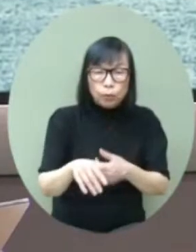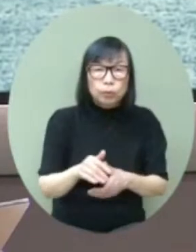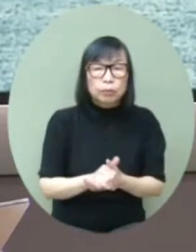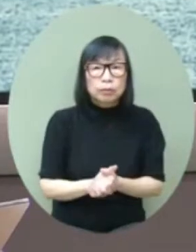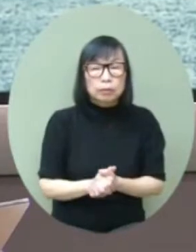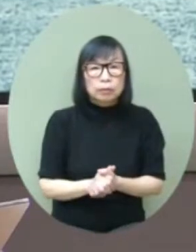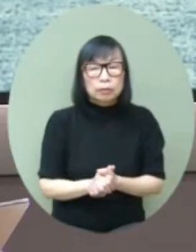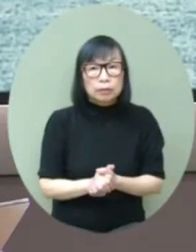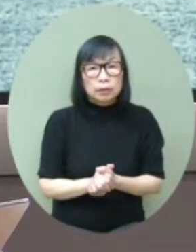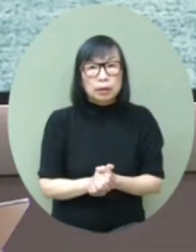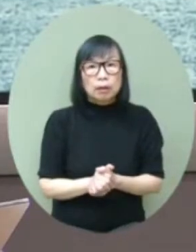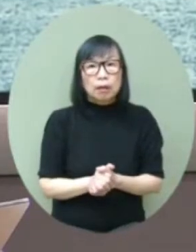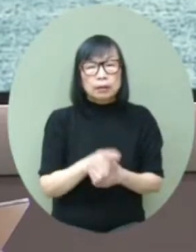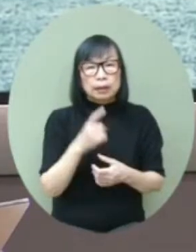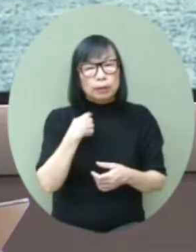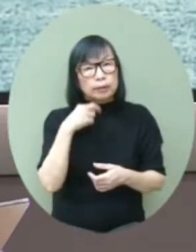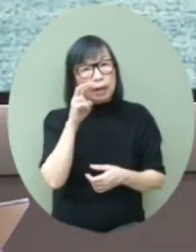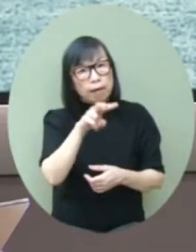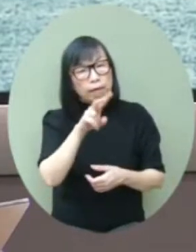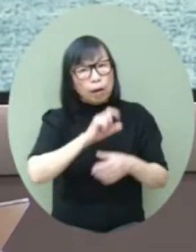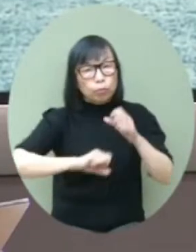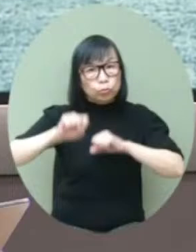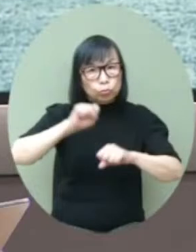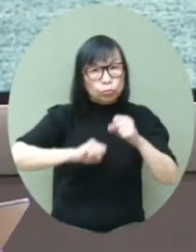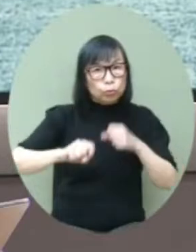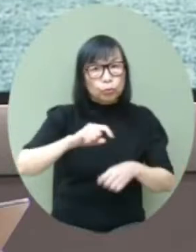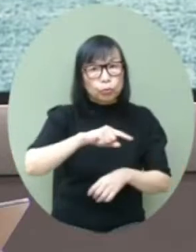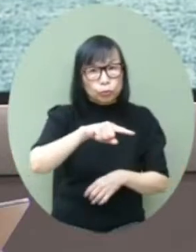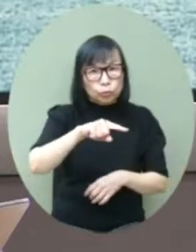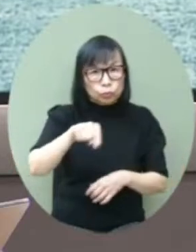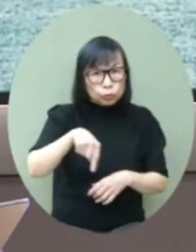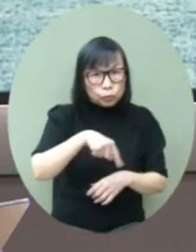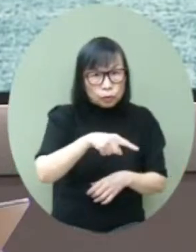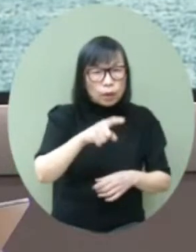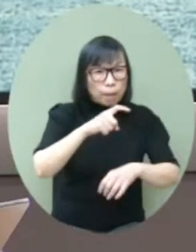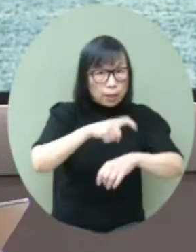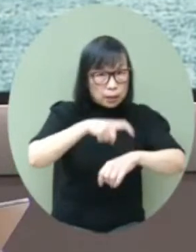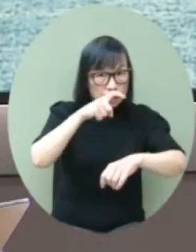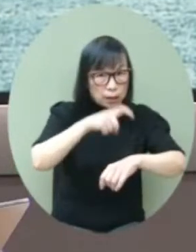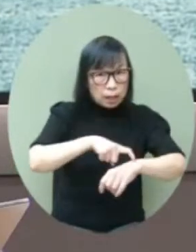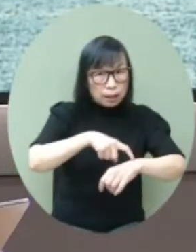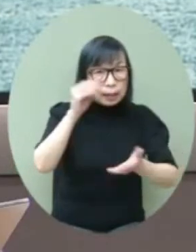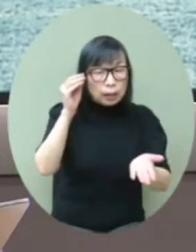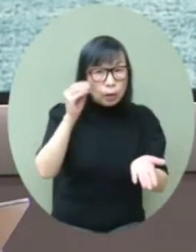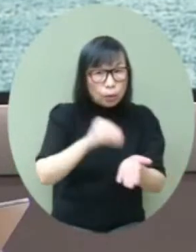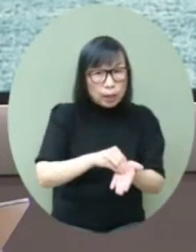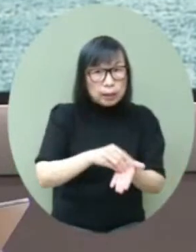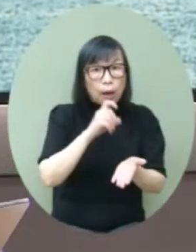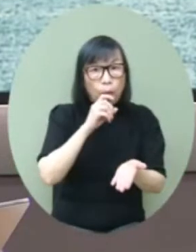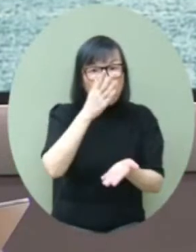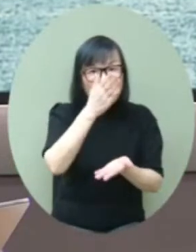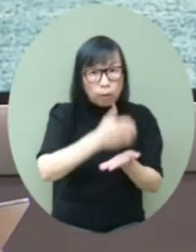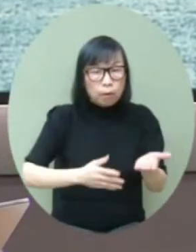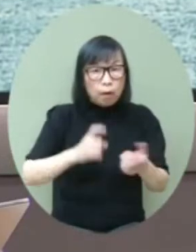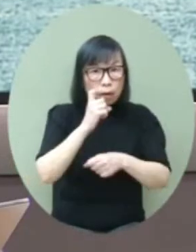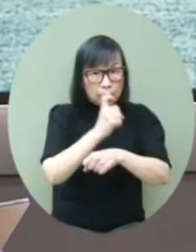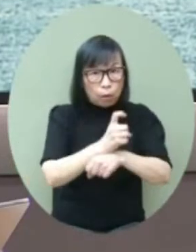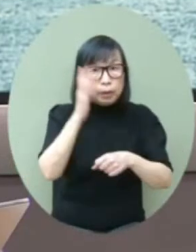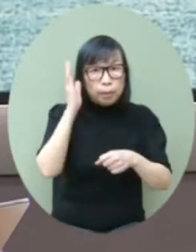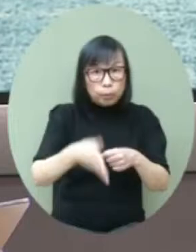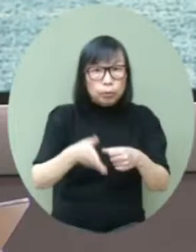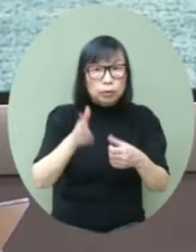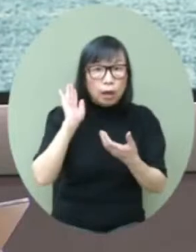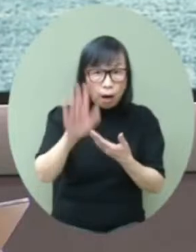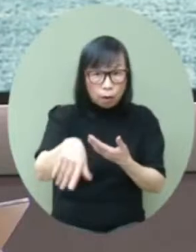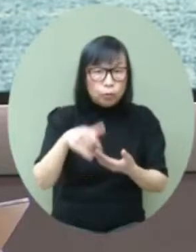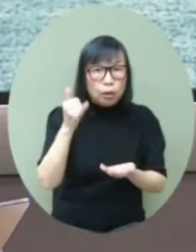The period of stay was after 9:30. We look at the nature of the event.